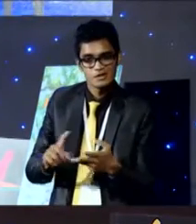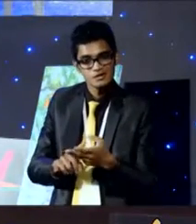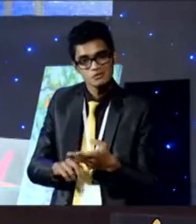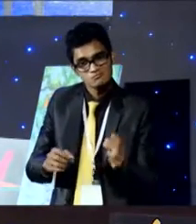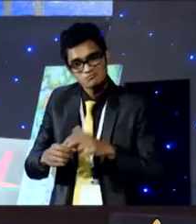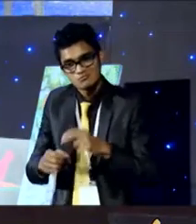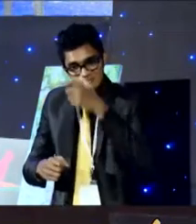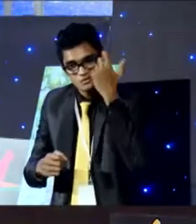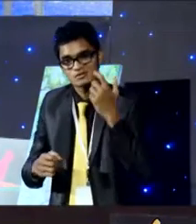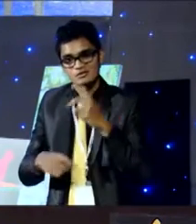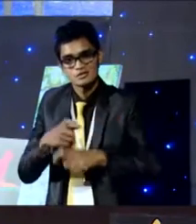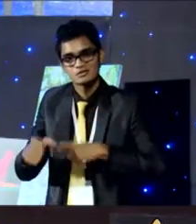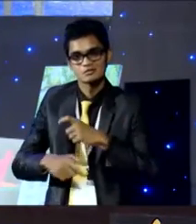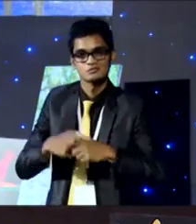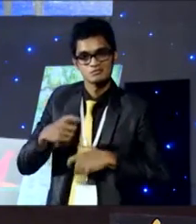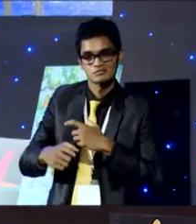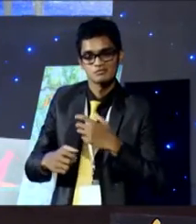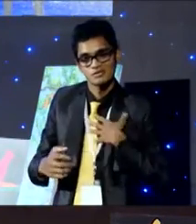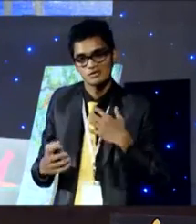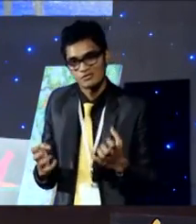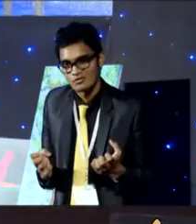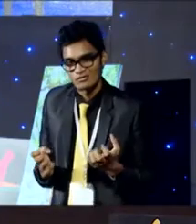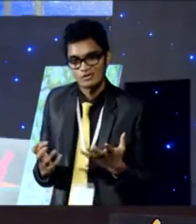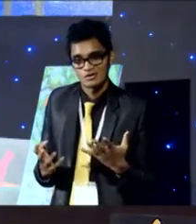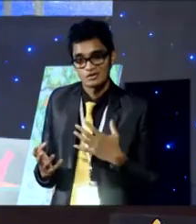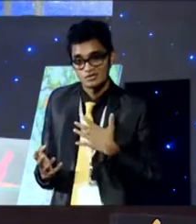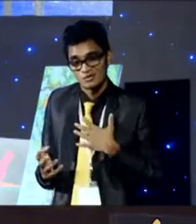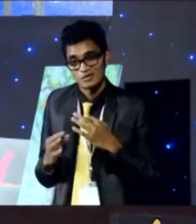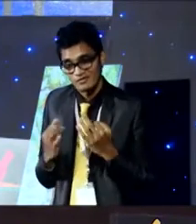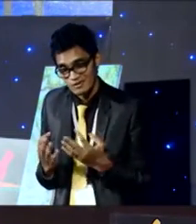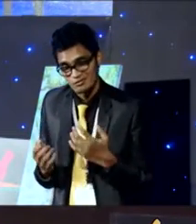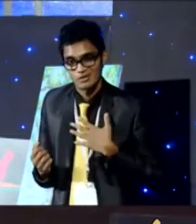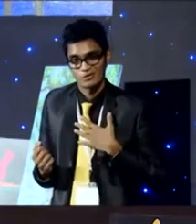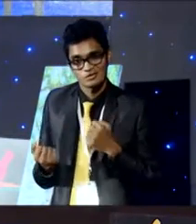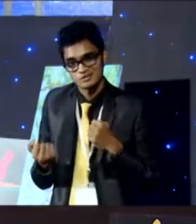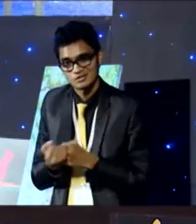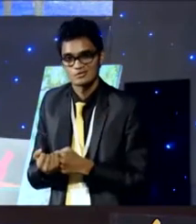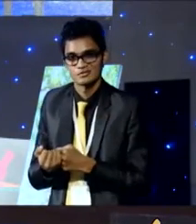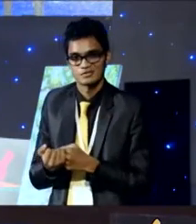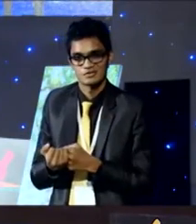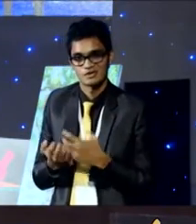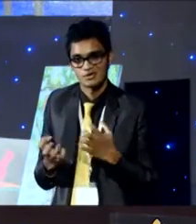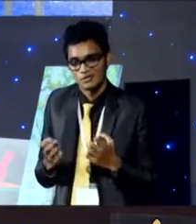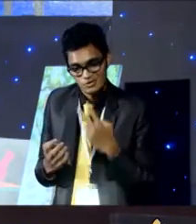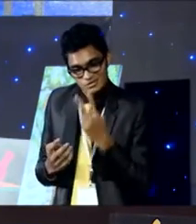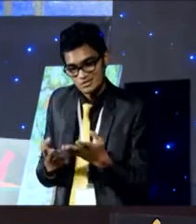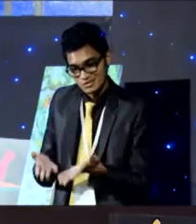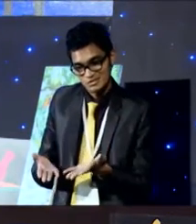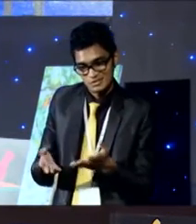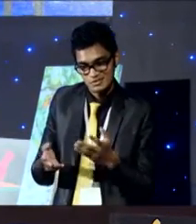home a great place for them. We will do whatever we can to make EMC the best place